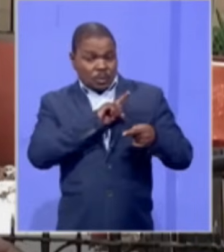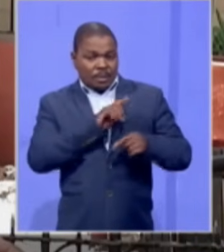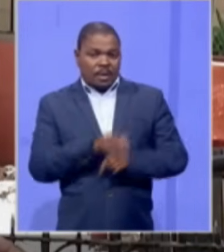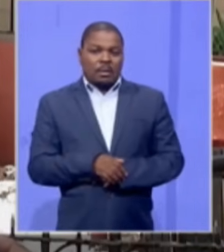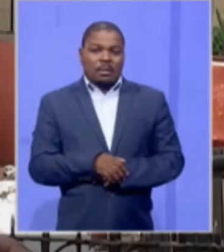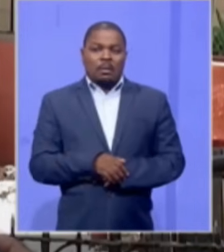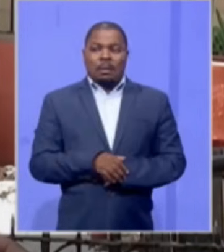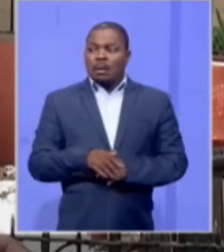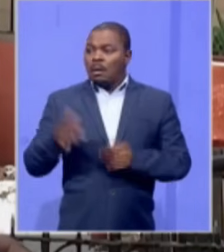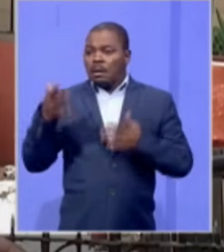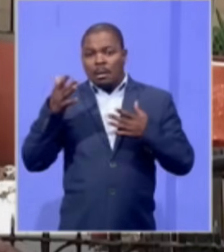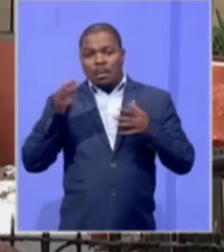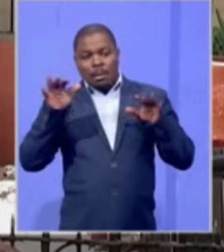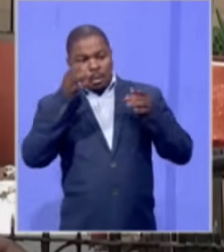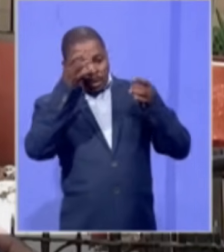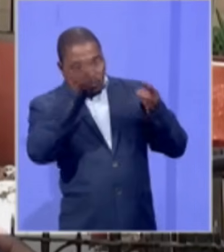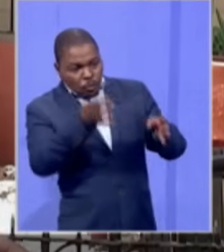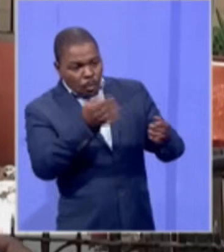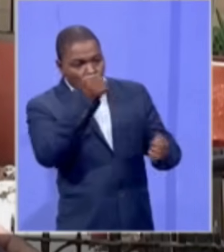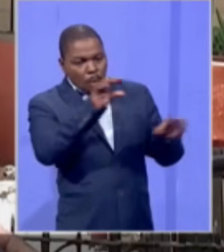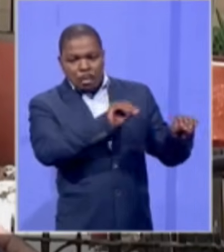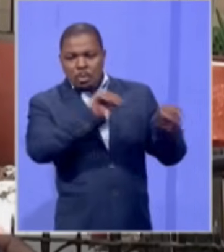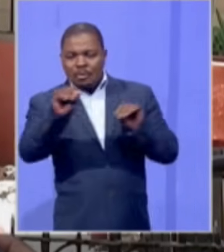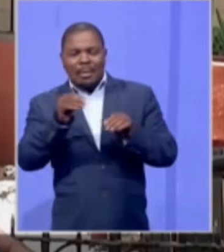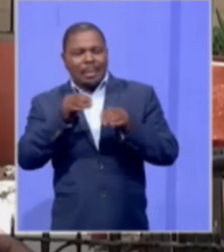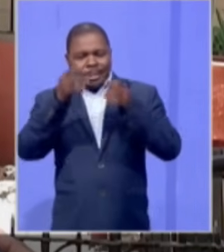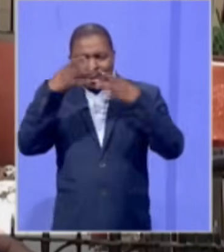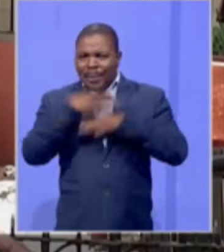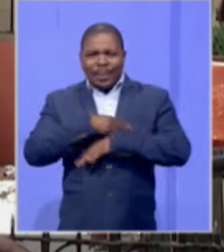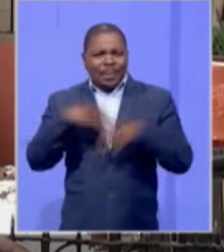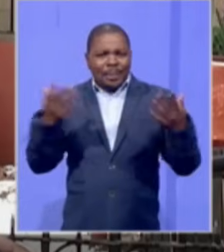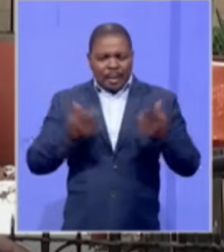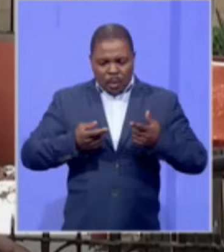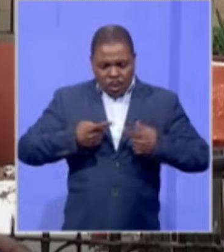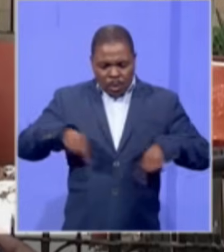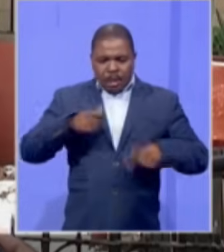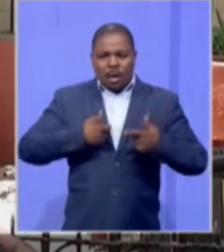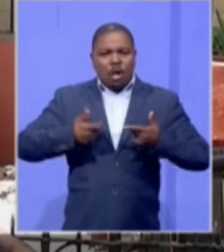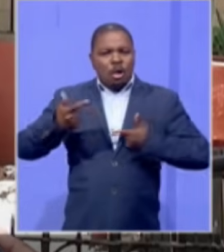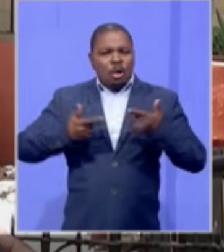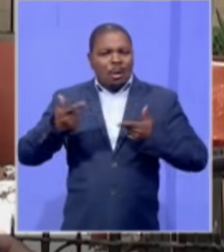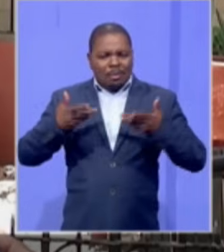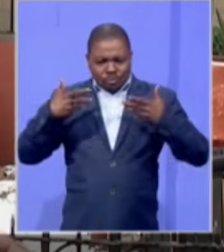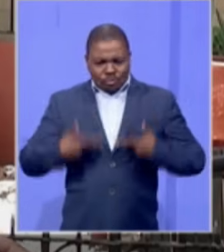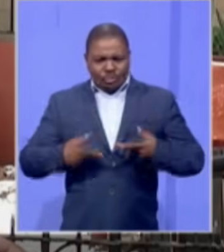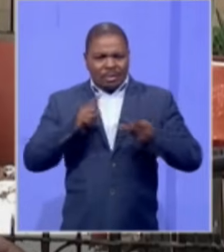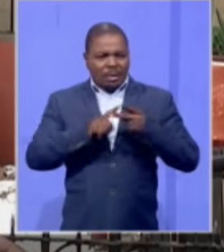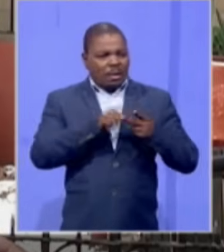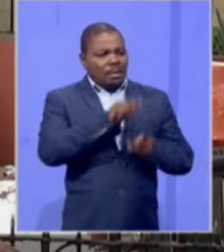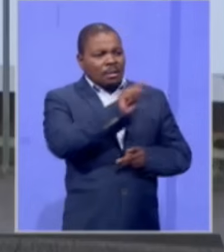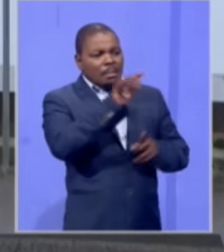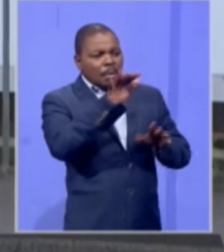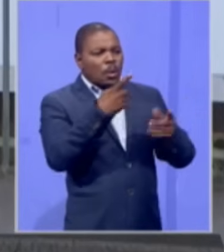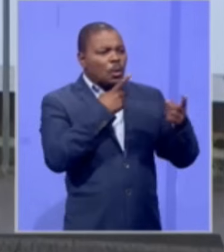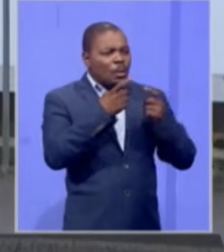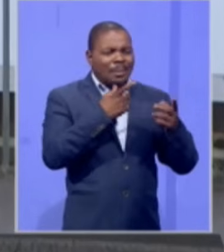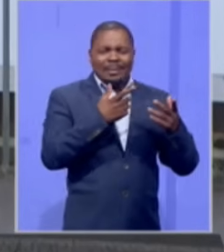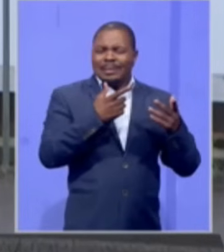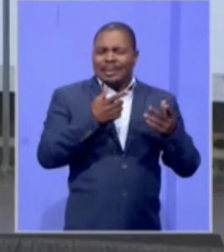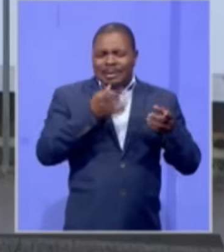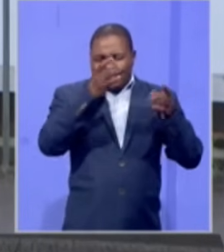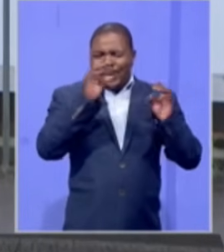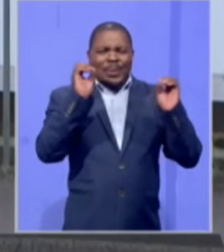actually been informed that the court has moved, not us as legal practitioners and not even the complainants themselves. Ha ho ya